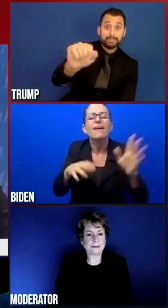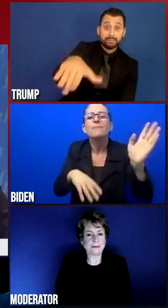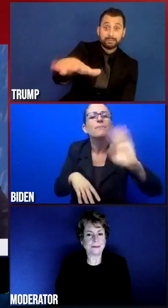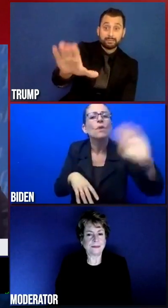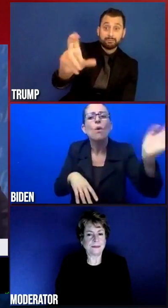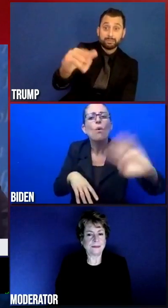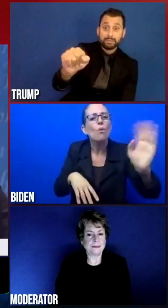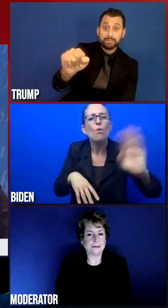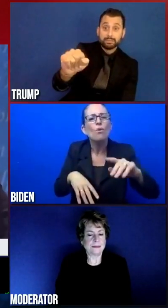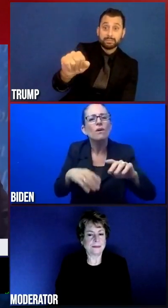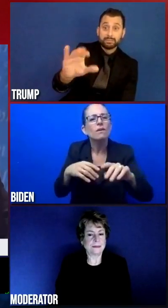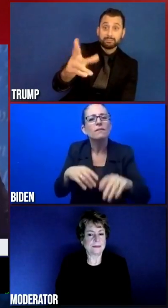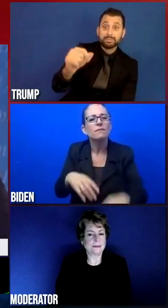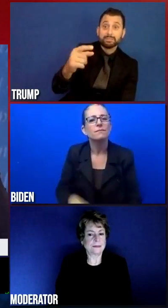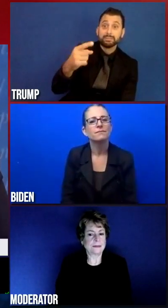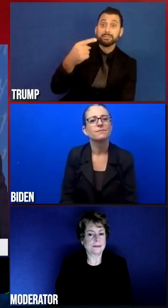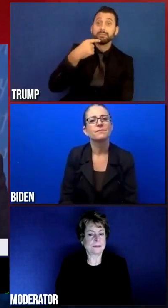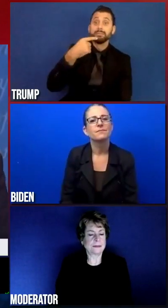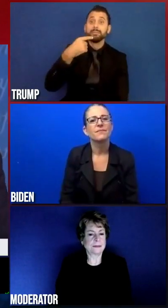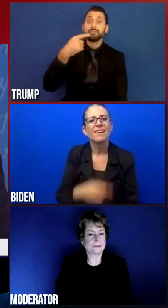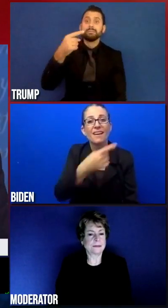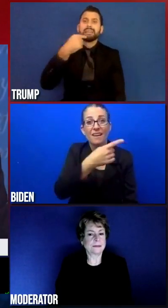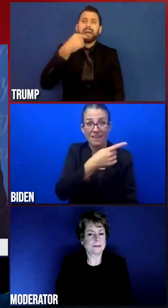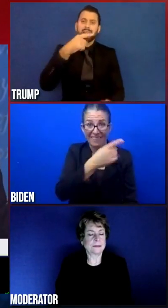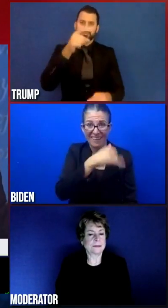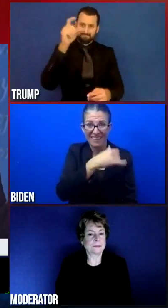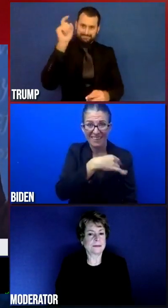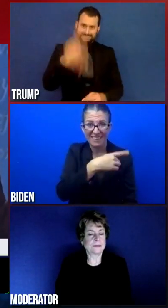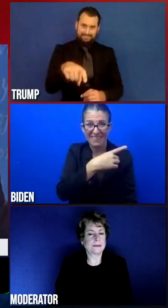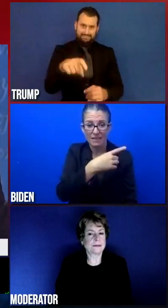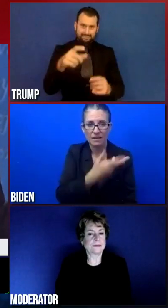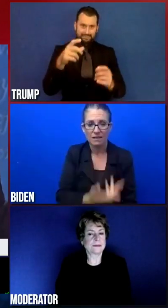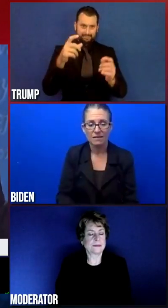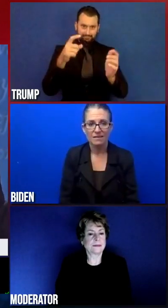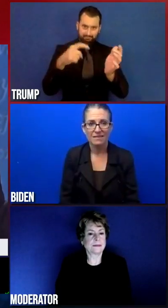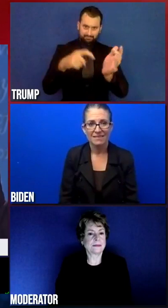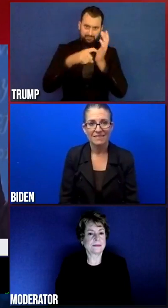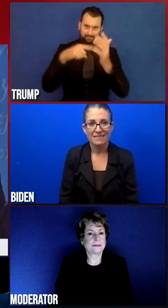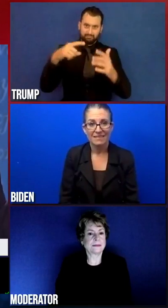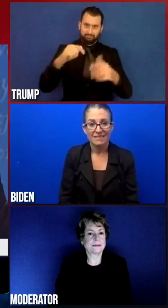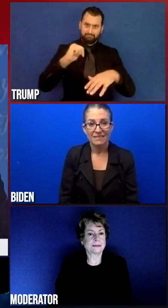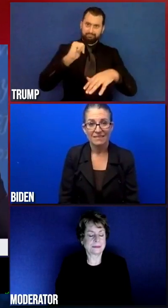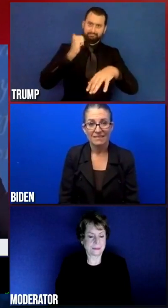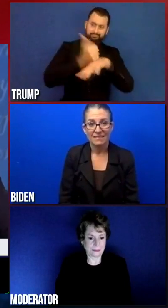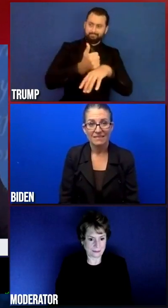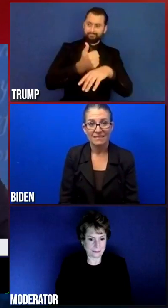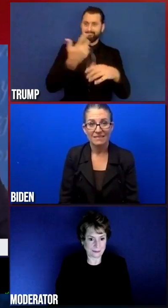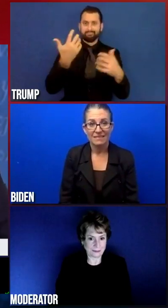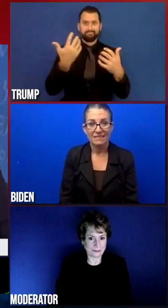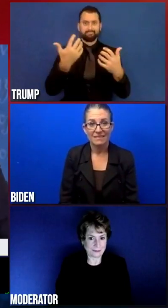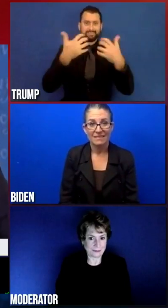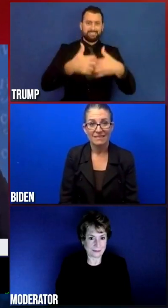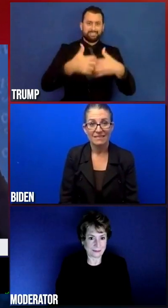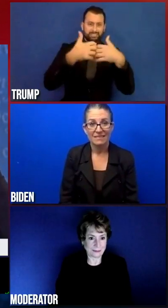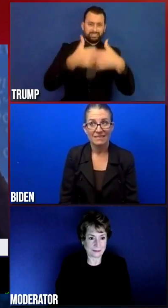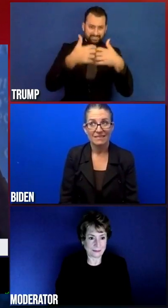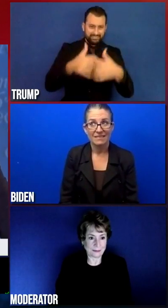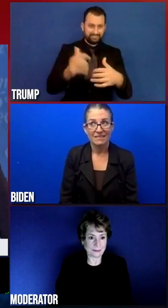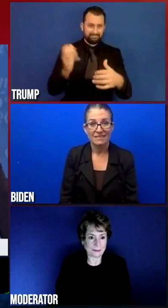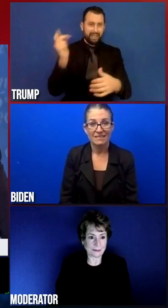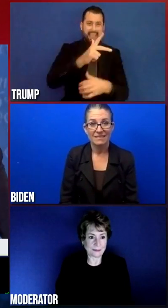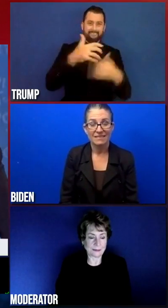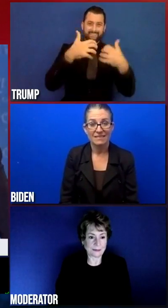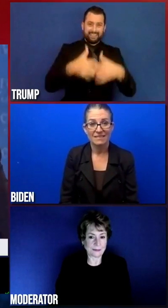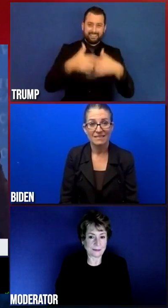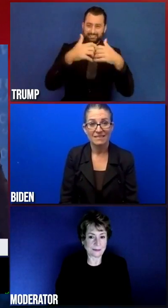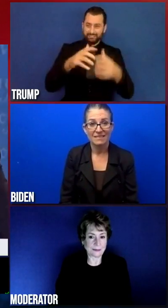a miracle to bring back manufacturing. I brought back 700,000 jobs. They brought back nothing. They gave up on manufacturing. Part of